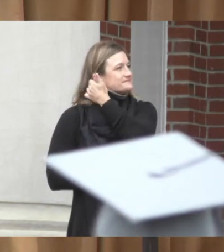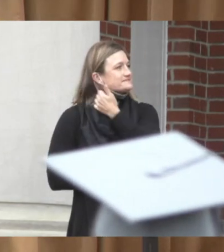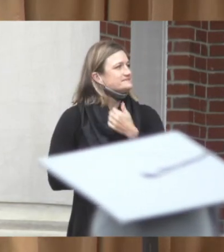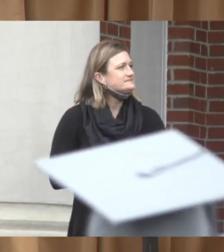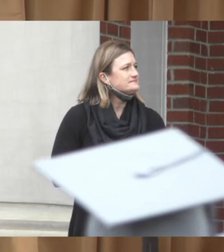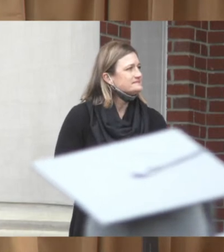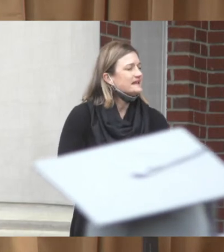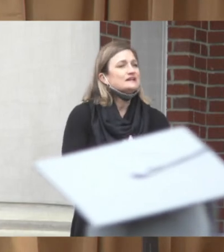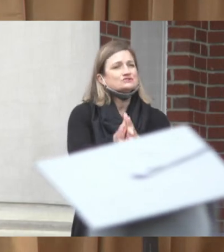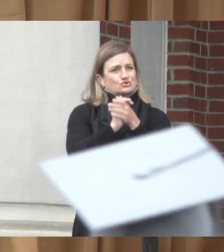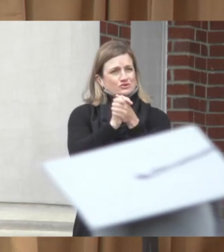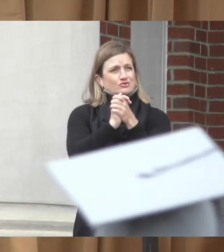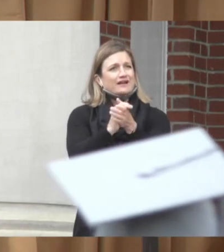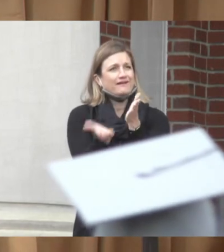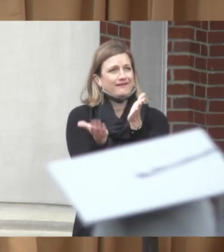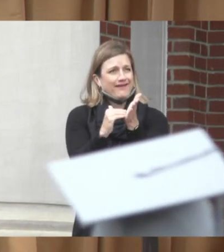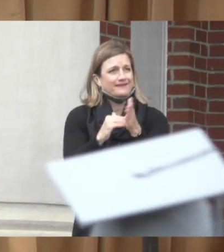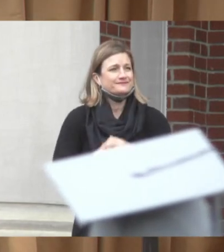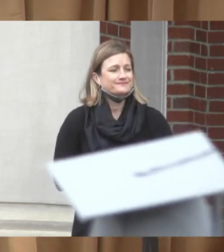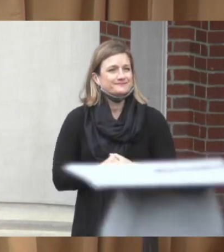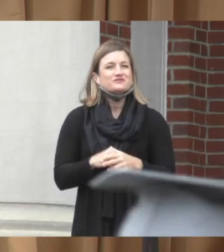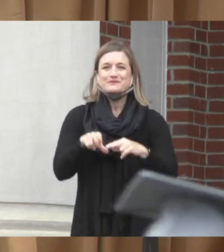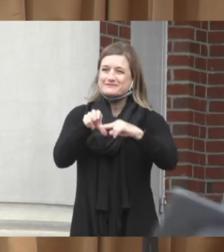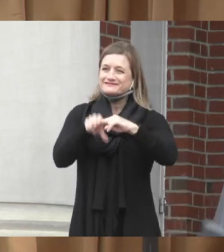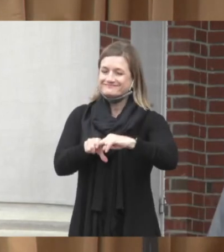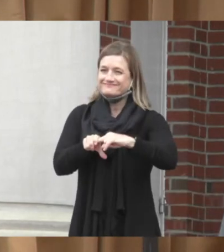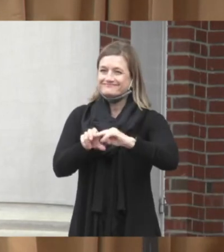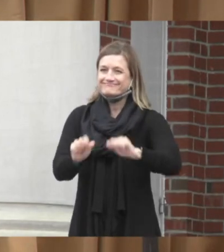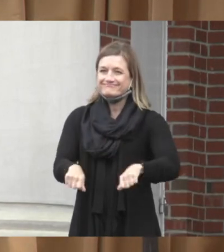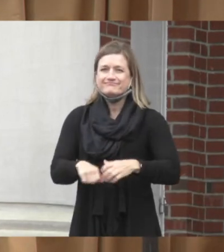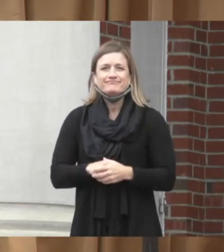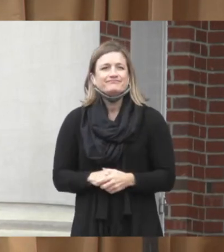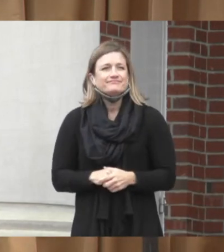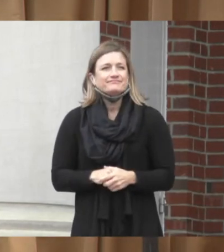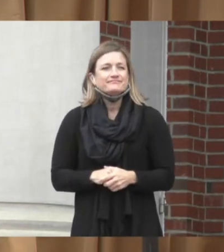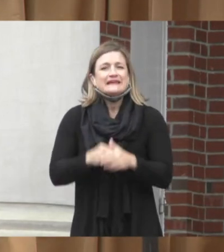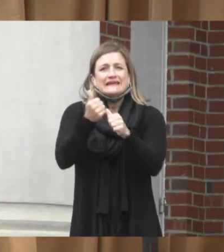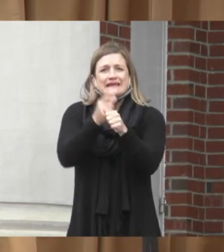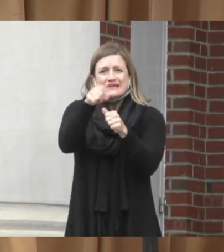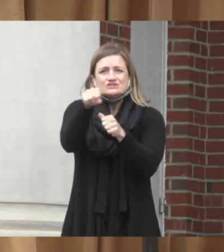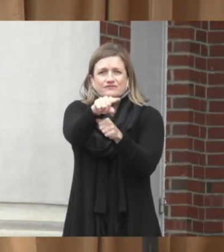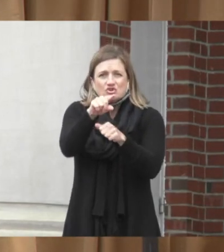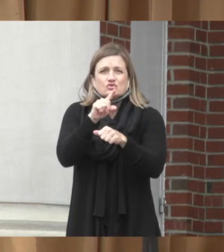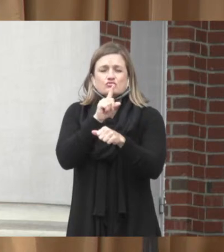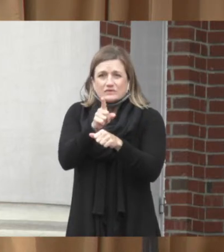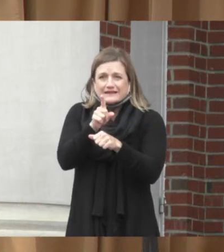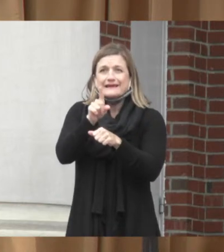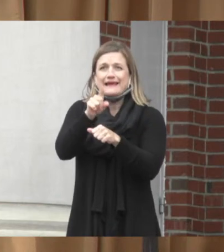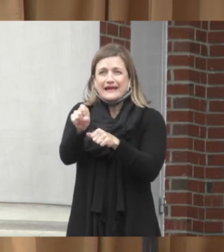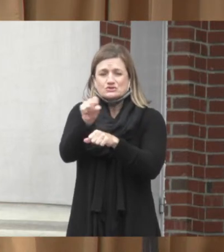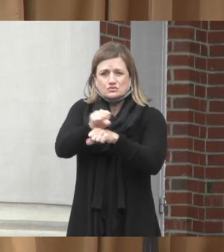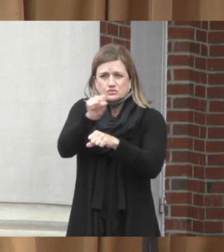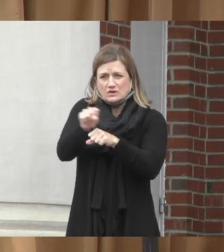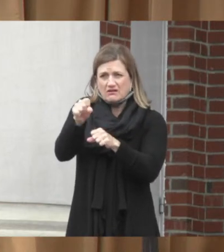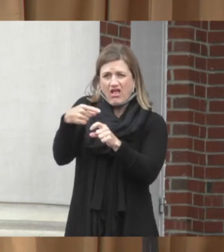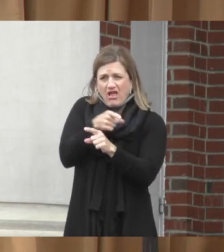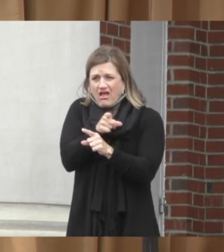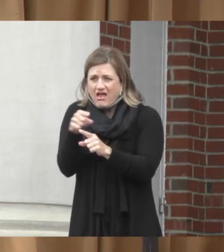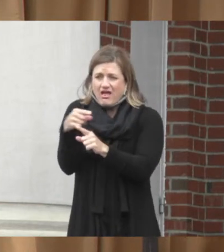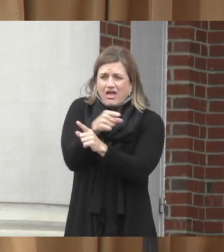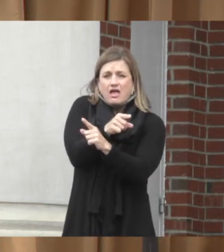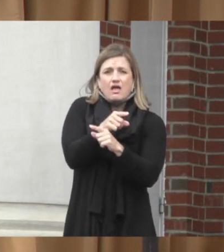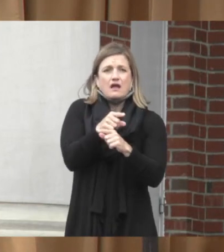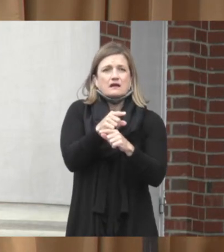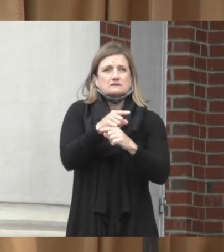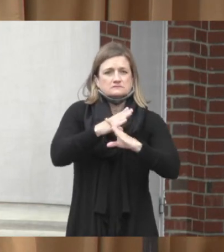3.498, so congratulations. You may be seated. Each of you had to make your own path to be here today. Each of you had to overcome